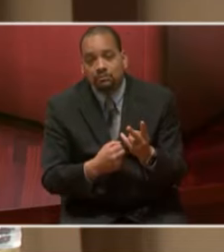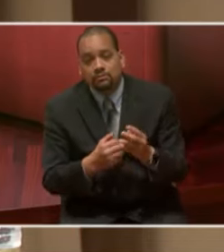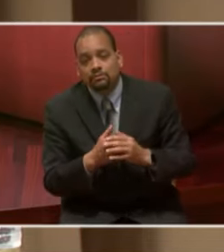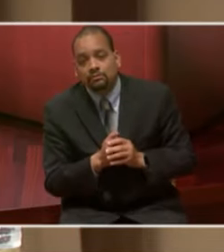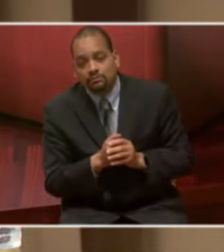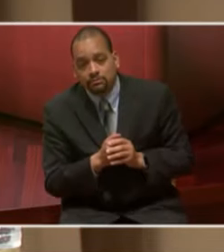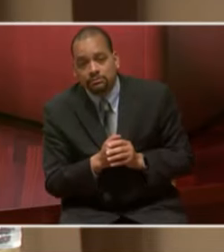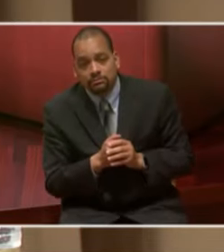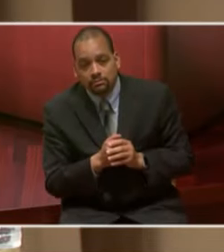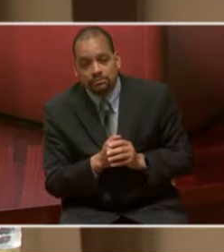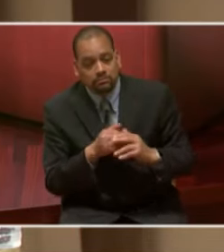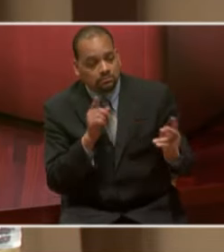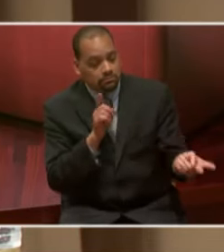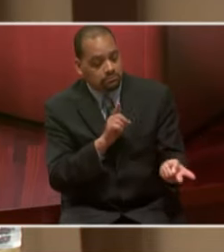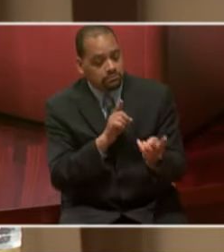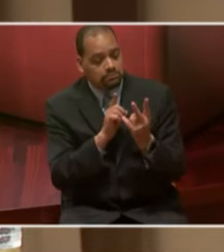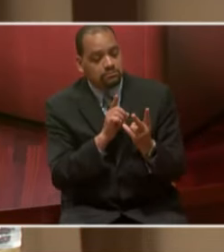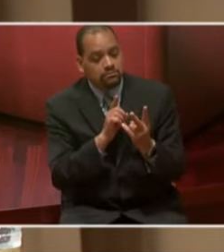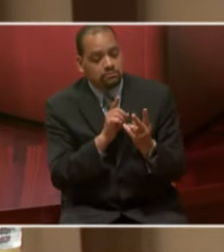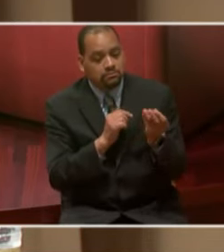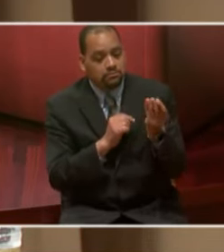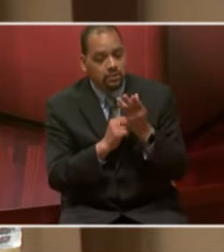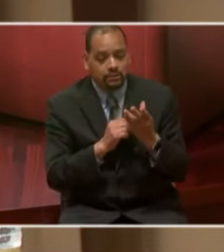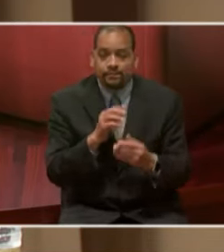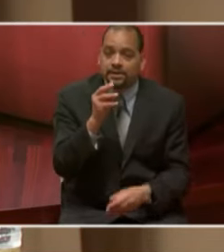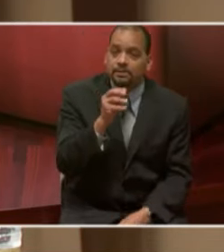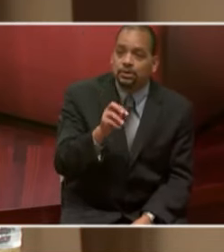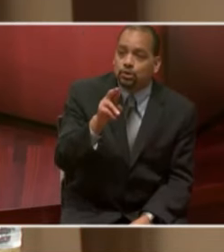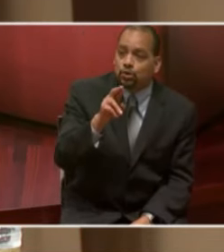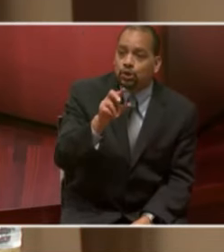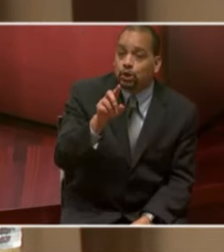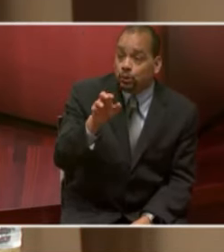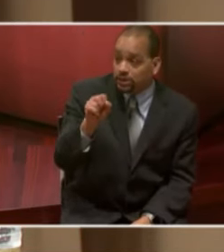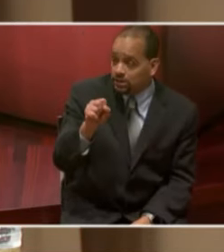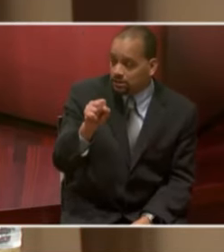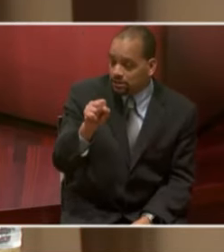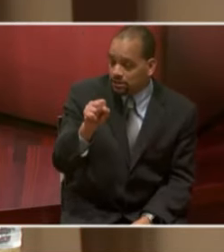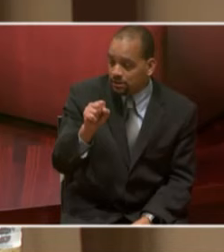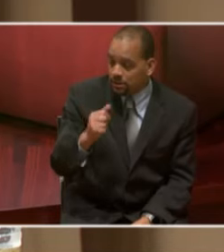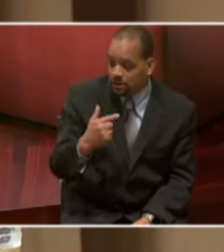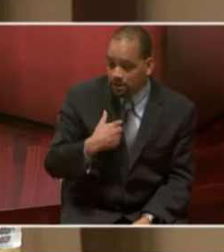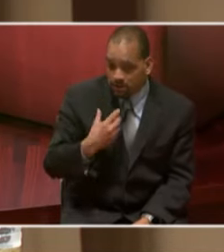look at you, Mr. Lewis. So okay. Address them.